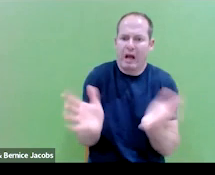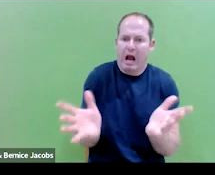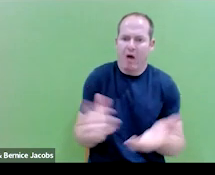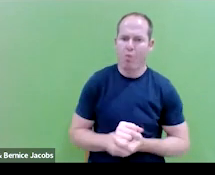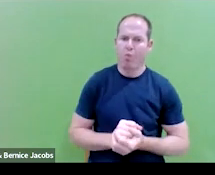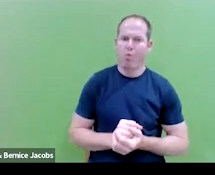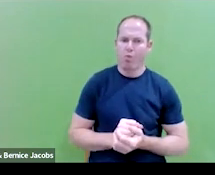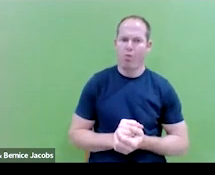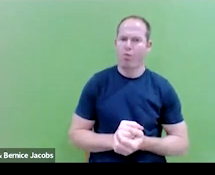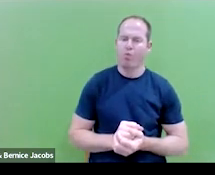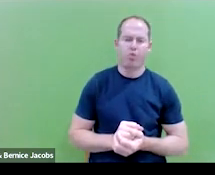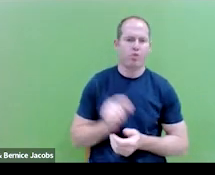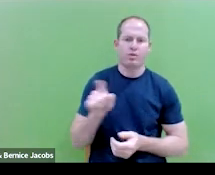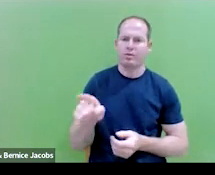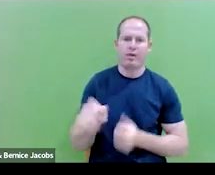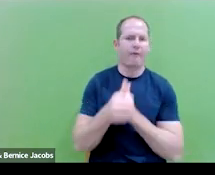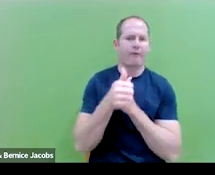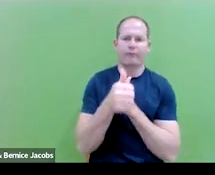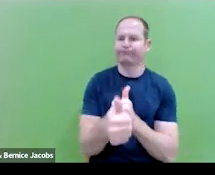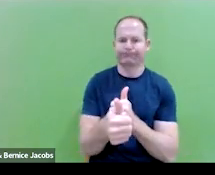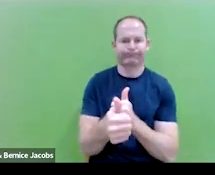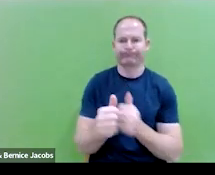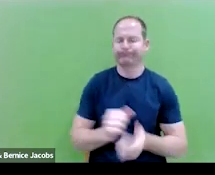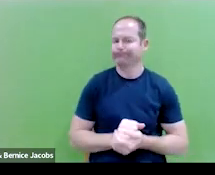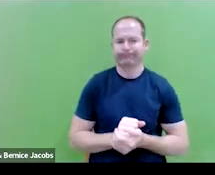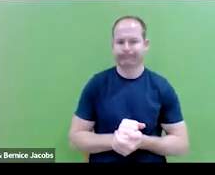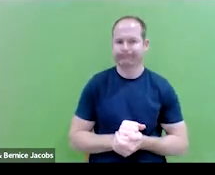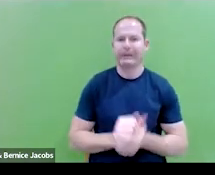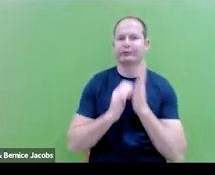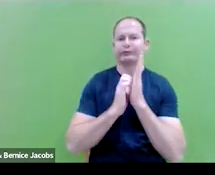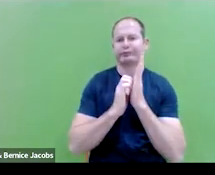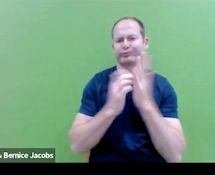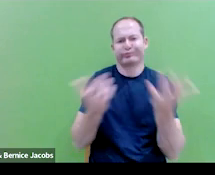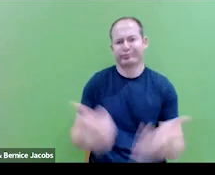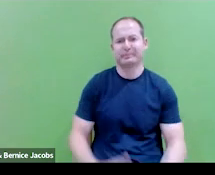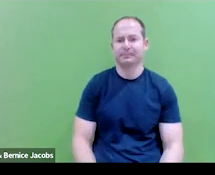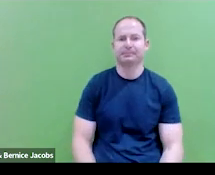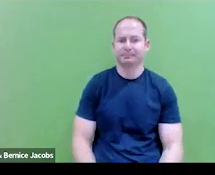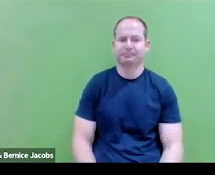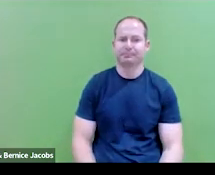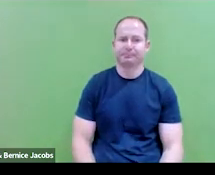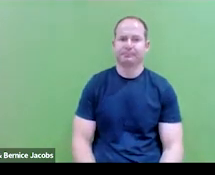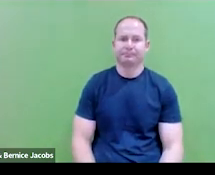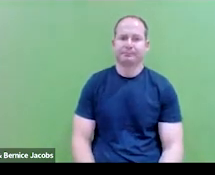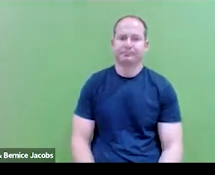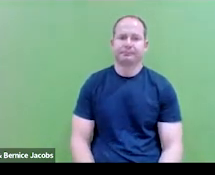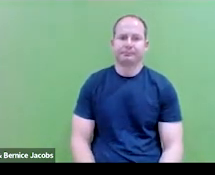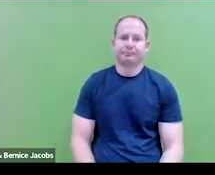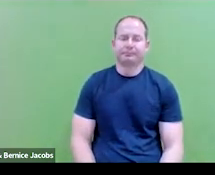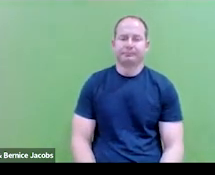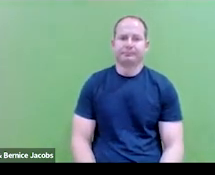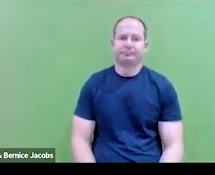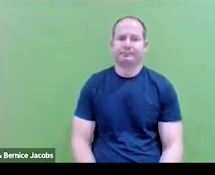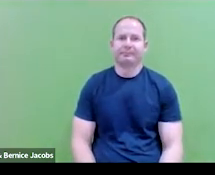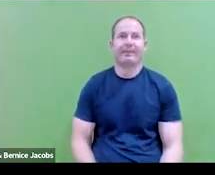onto the toilet? Just as a simple example. So it's, I think